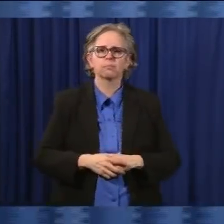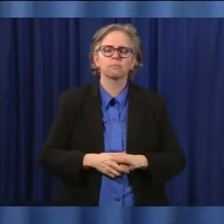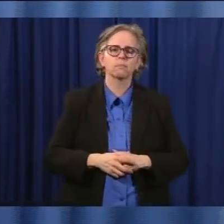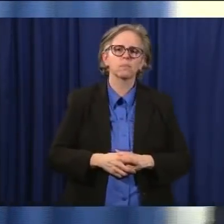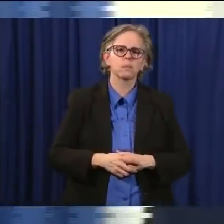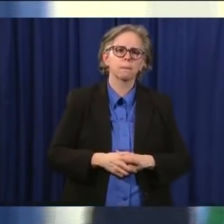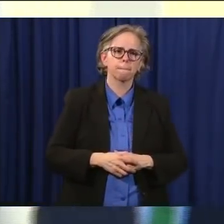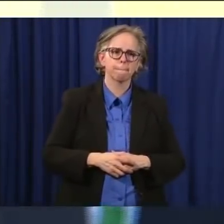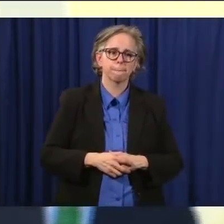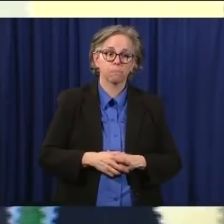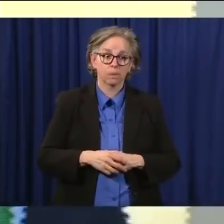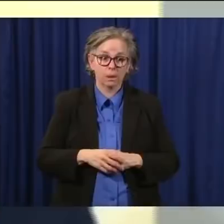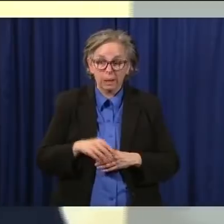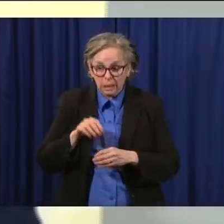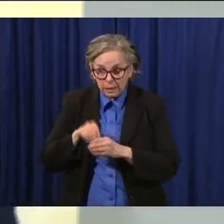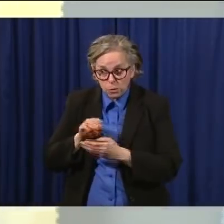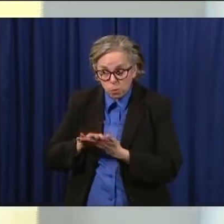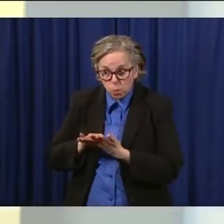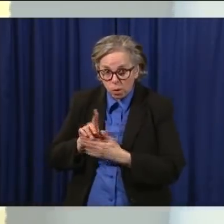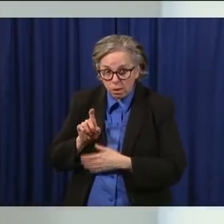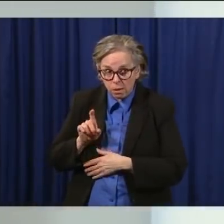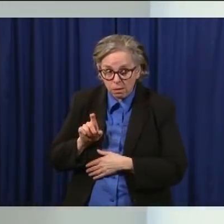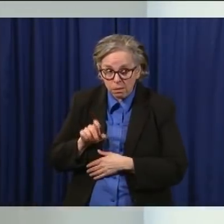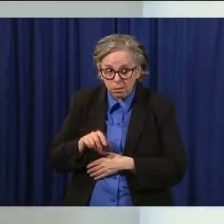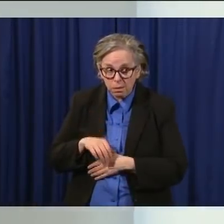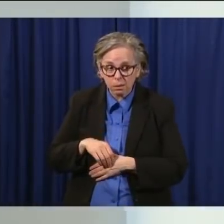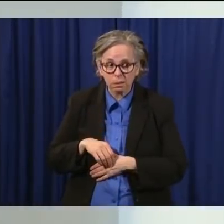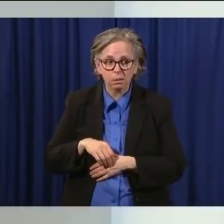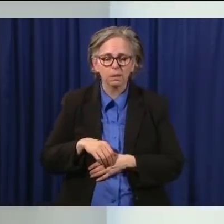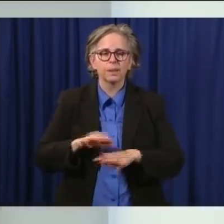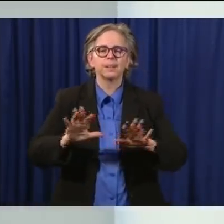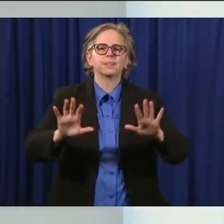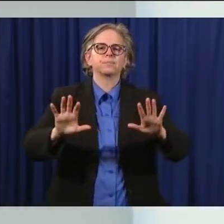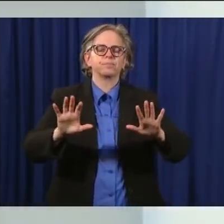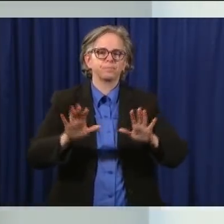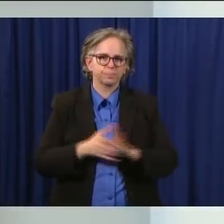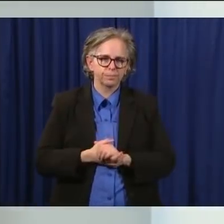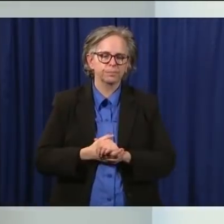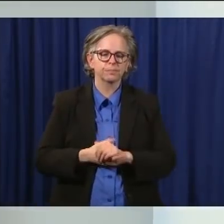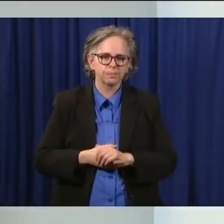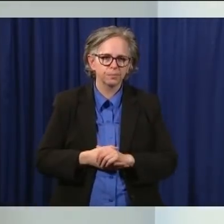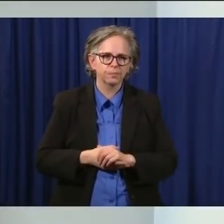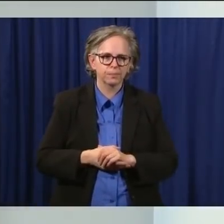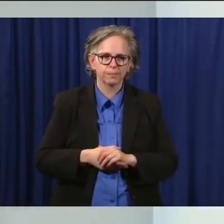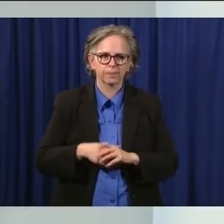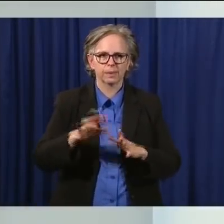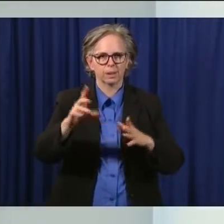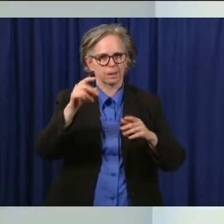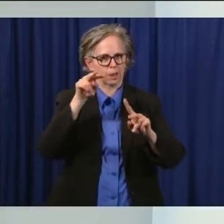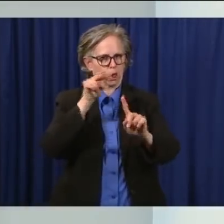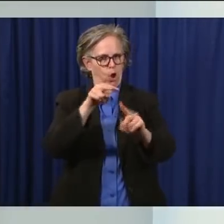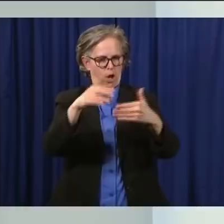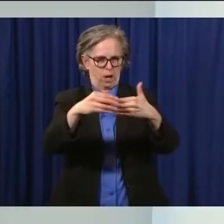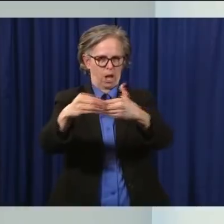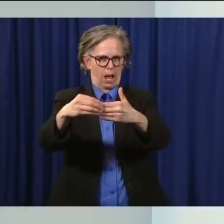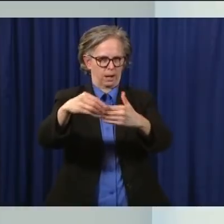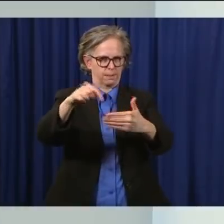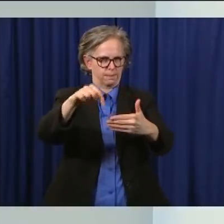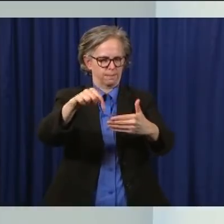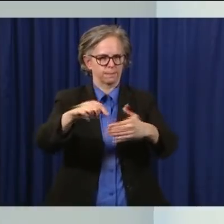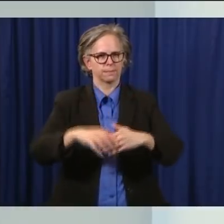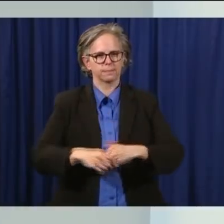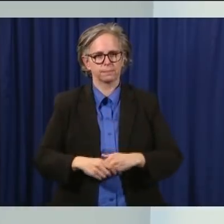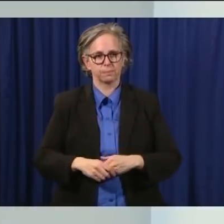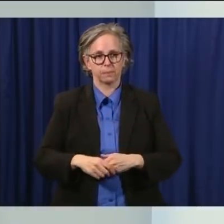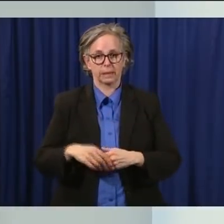In a school facility, the guidance for how we want people to do this, again, with the day camps, we sent out guidance for that,